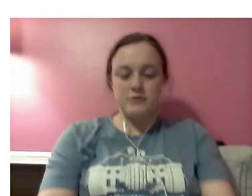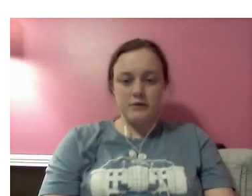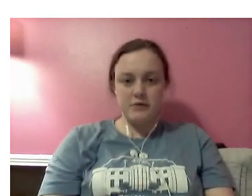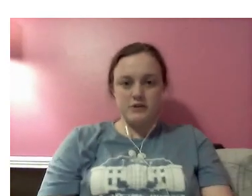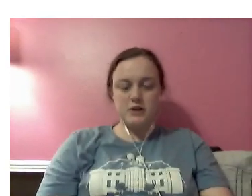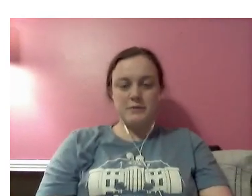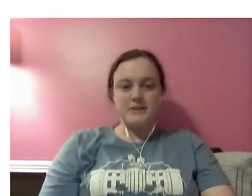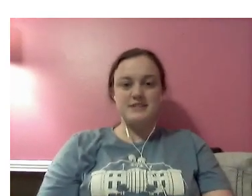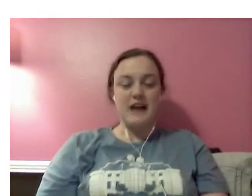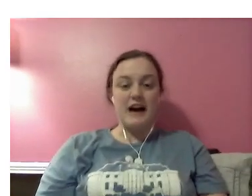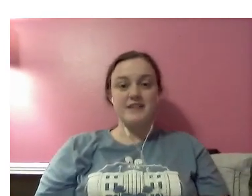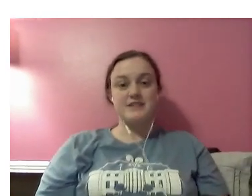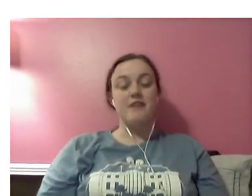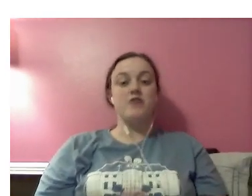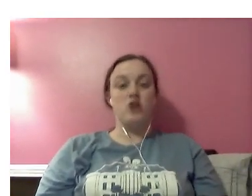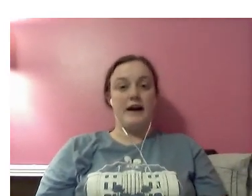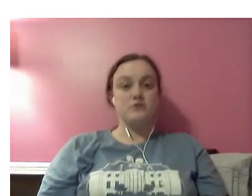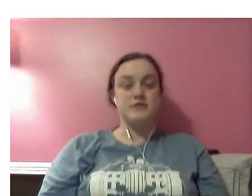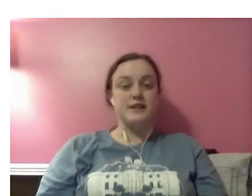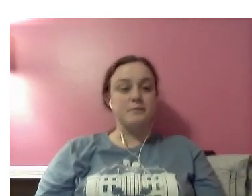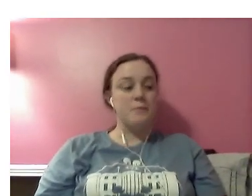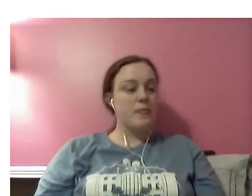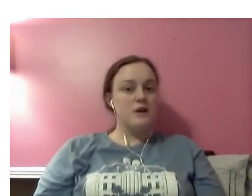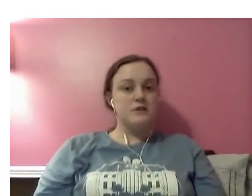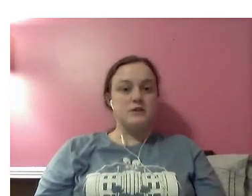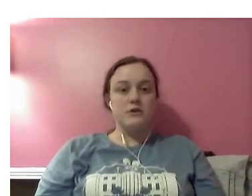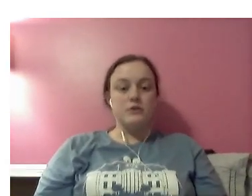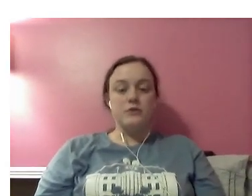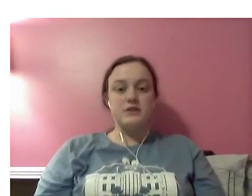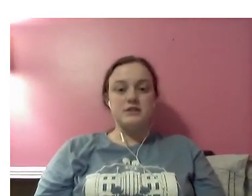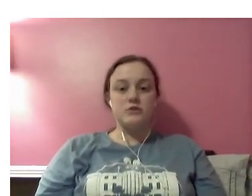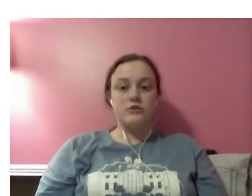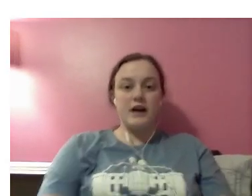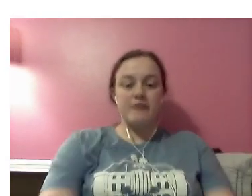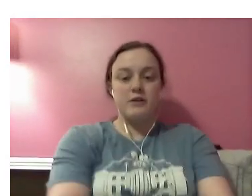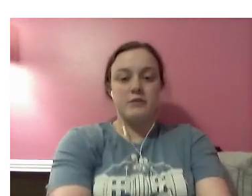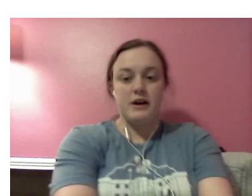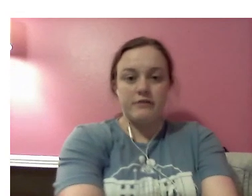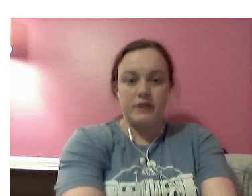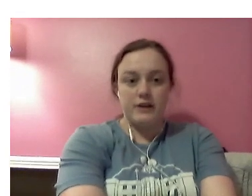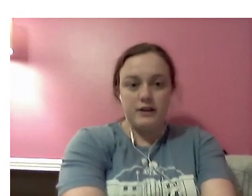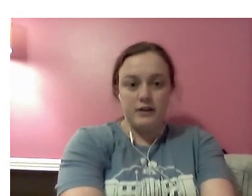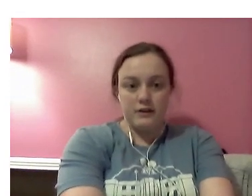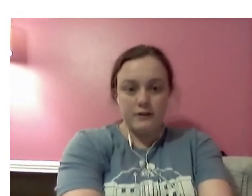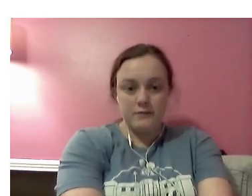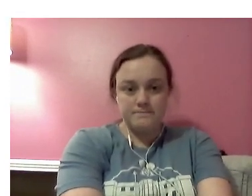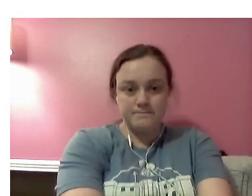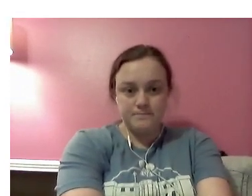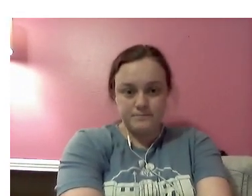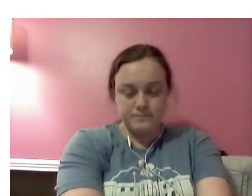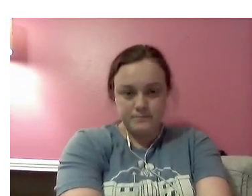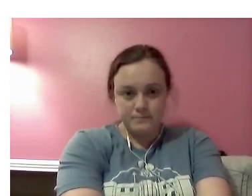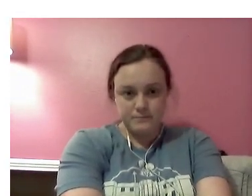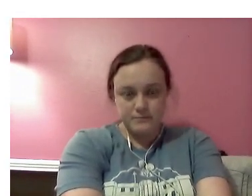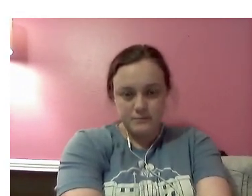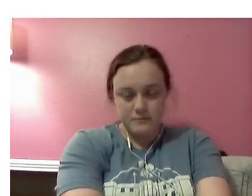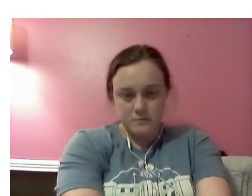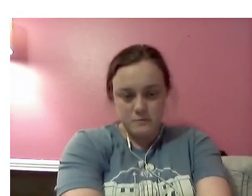Okay, so now we're going to talk about the size of your housing. So this little graph that we have right here,